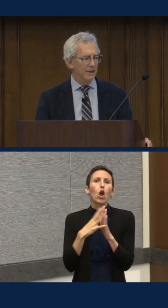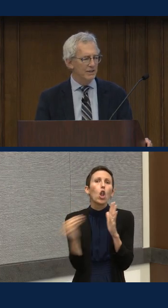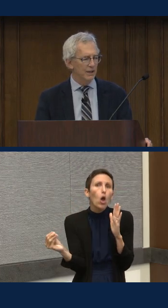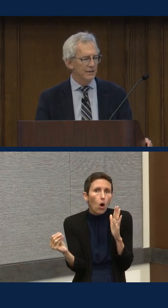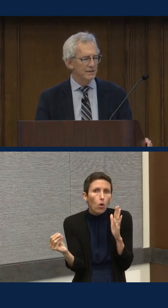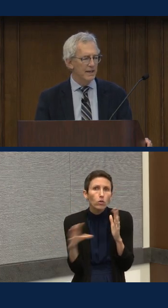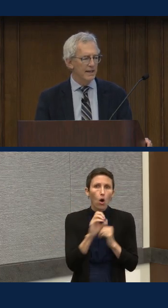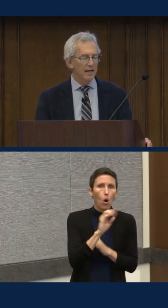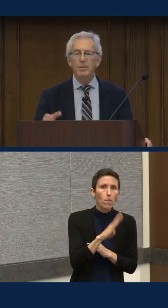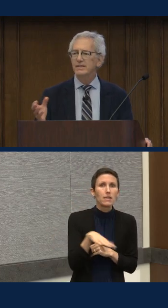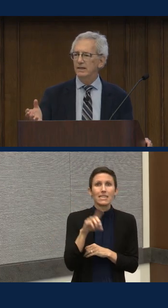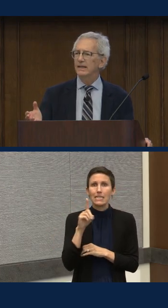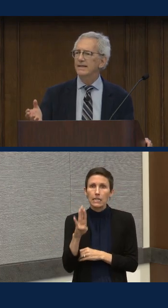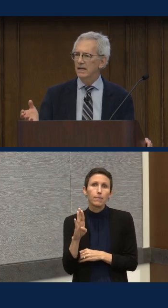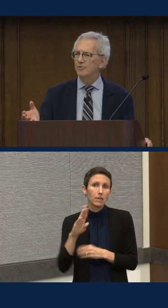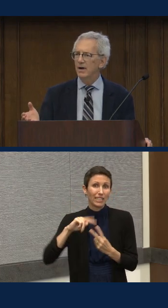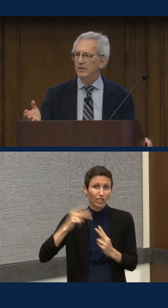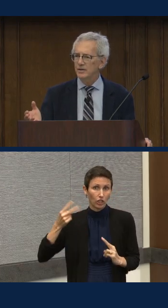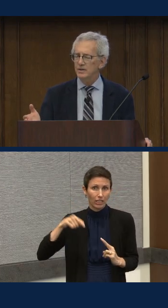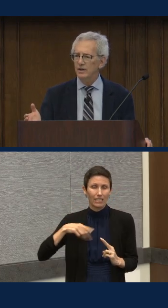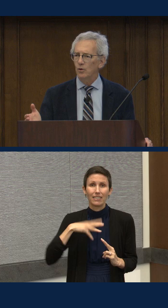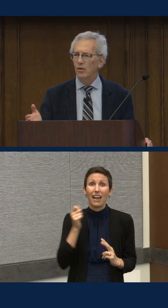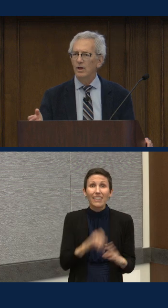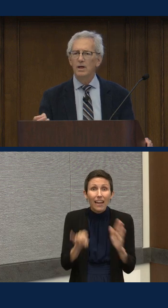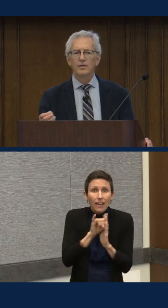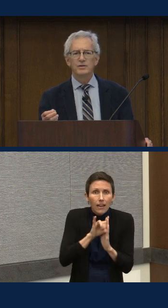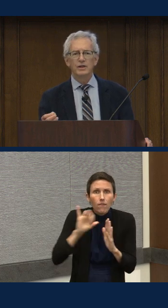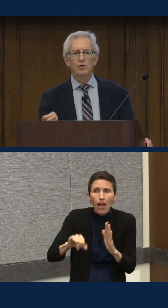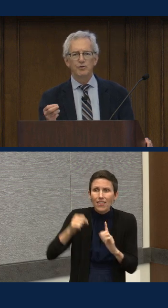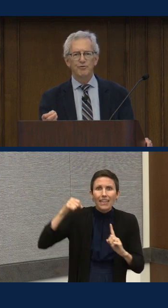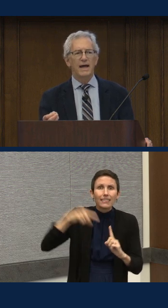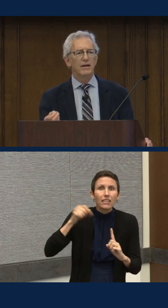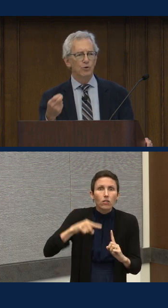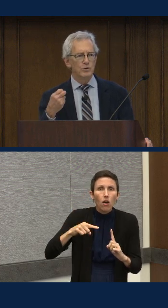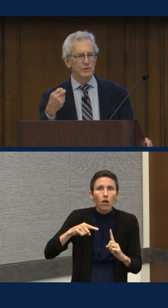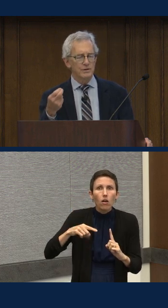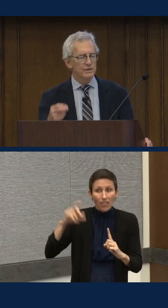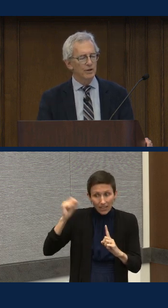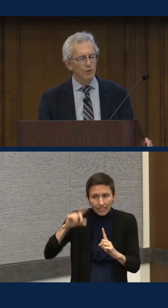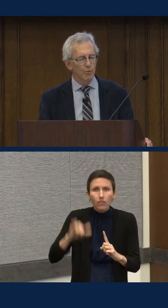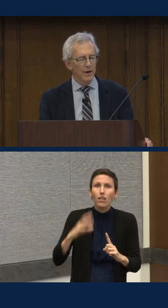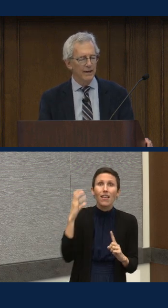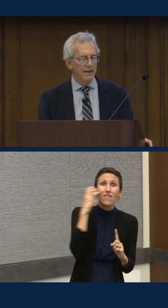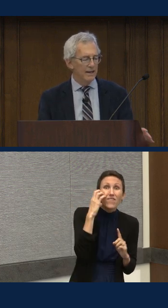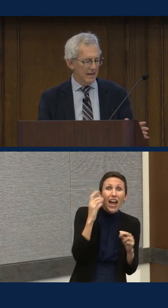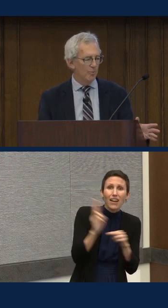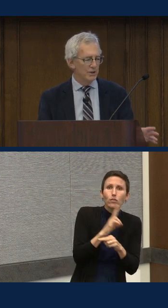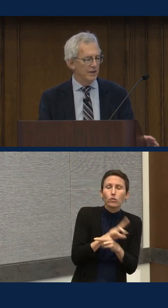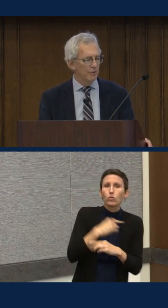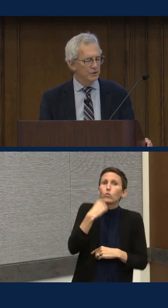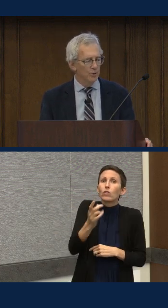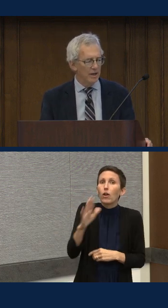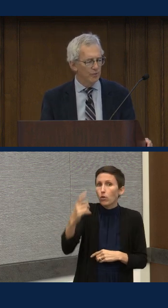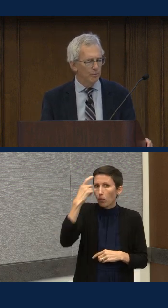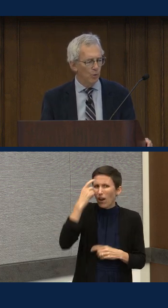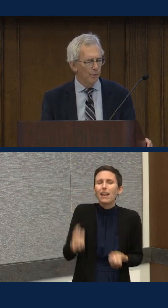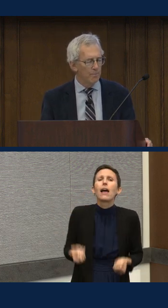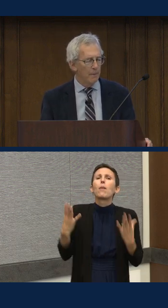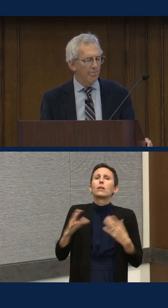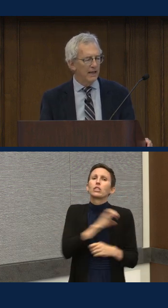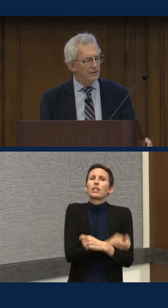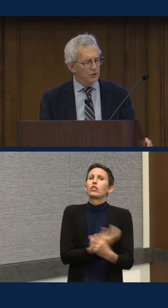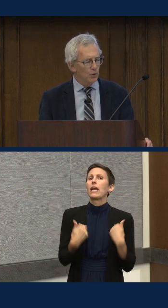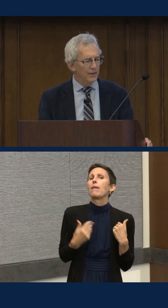and DB genes and basically identified the signal that fat uses to tell your brain how much energy you have on